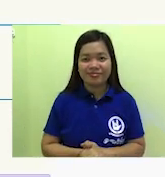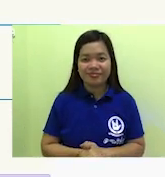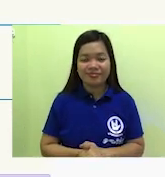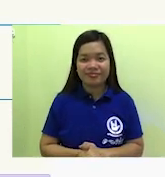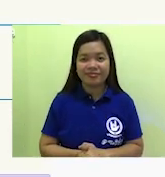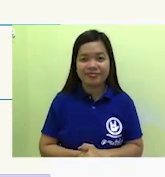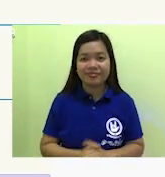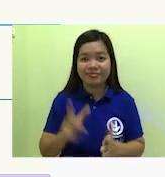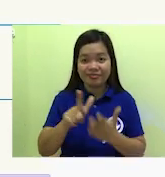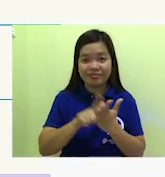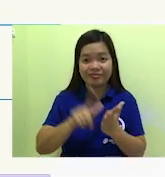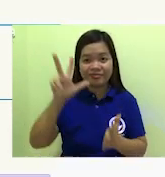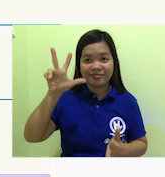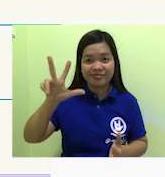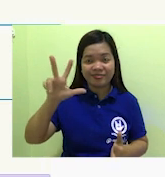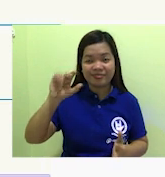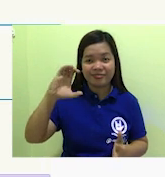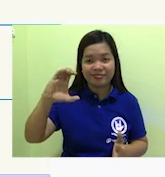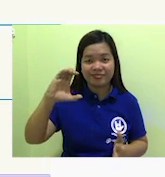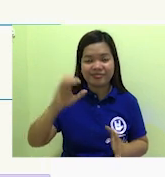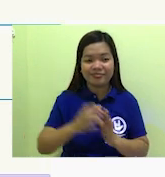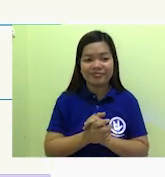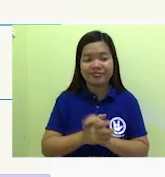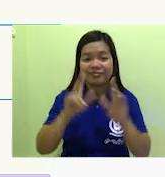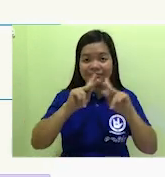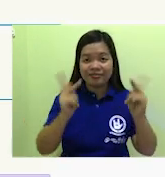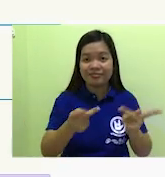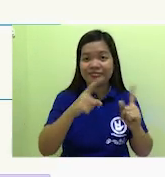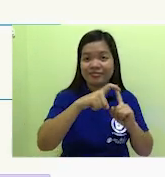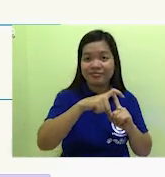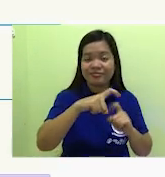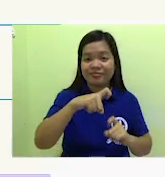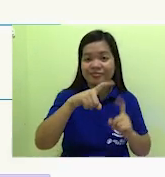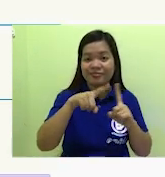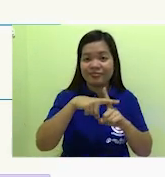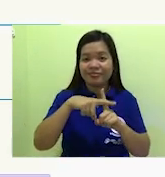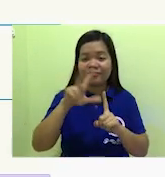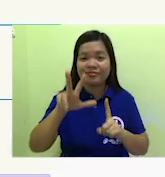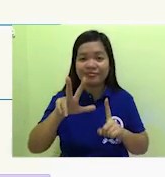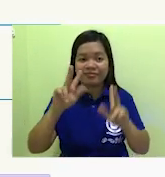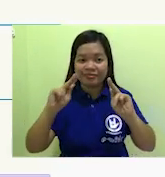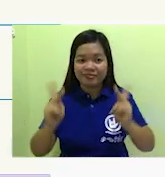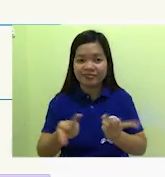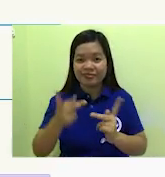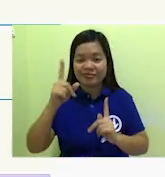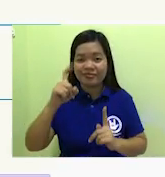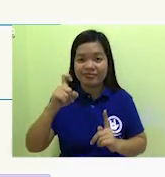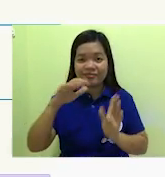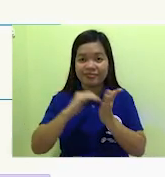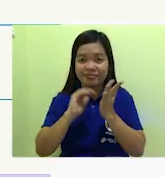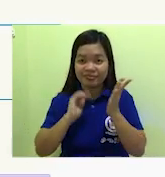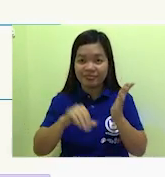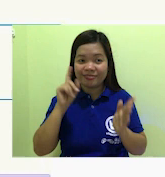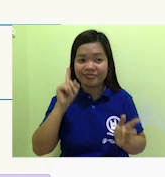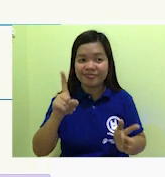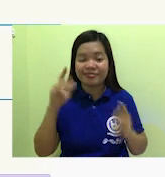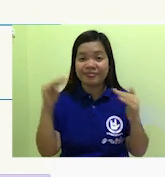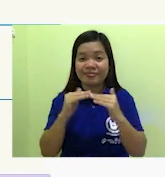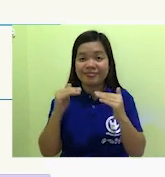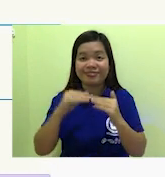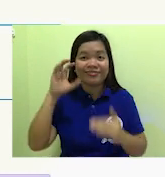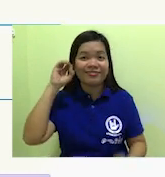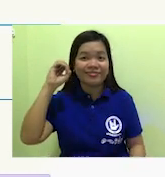equals 0. Letter C, the quantity of x plus 3 times the